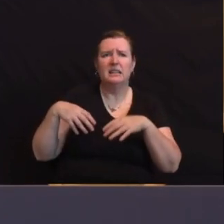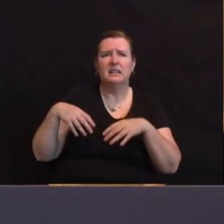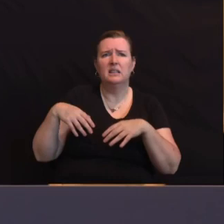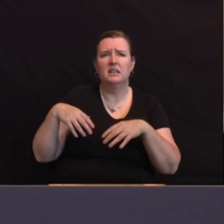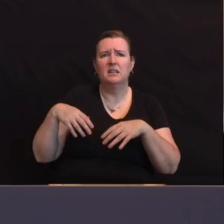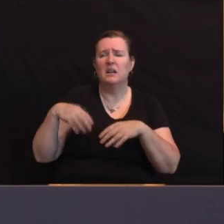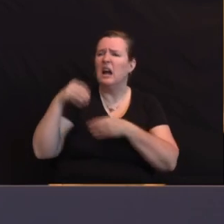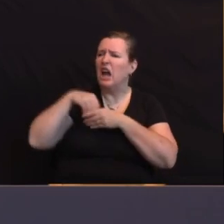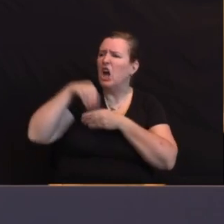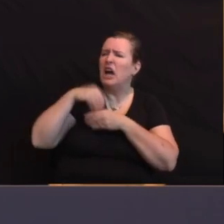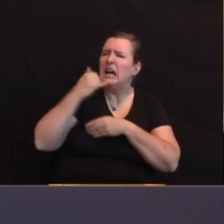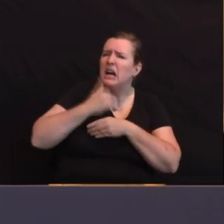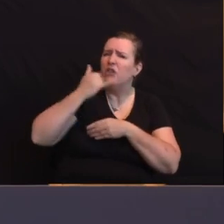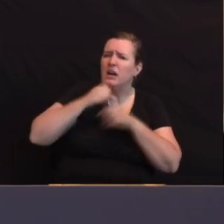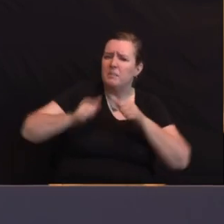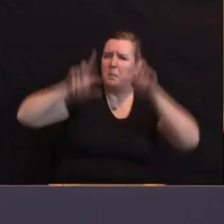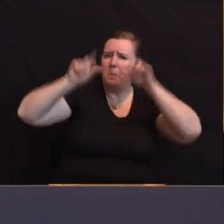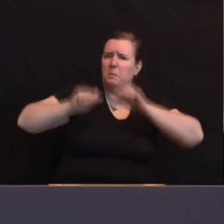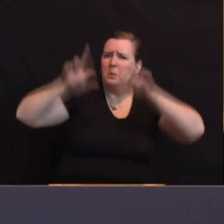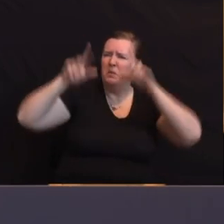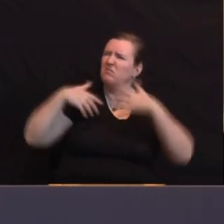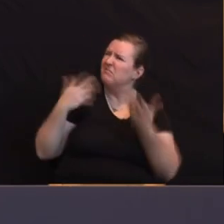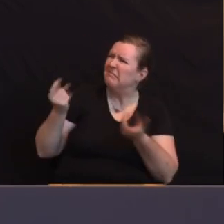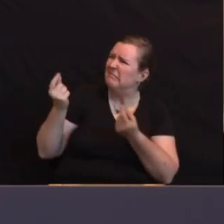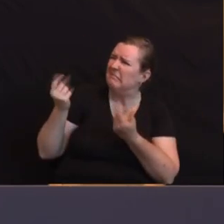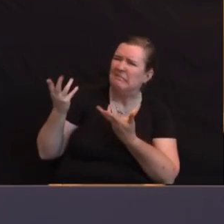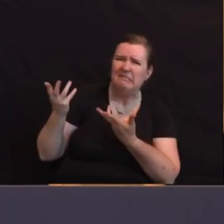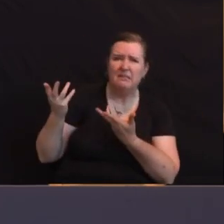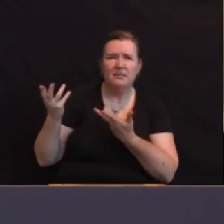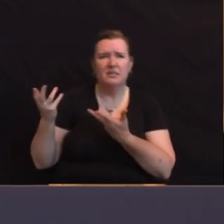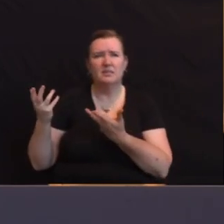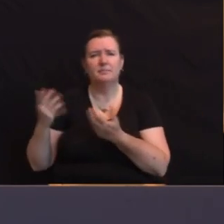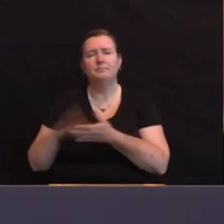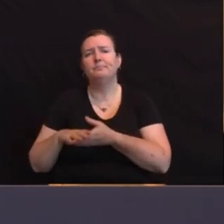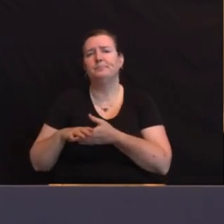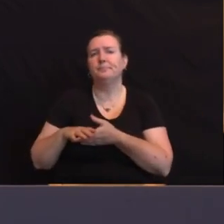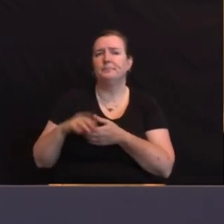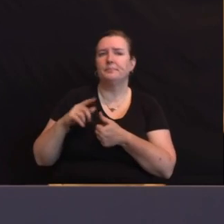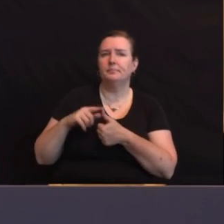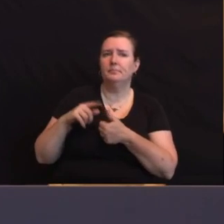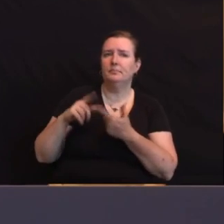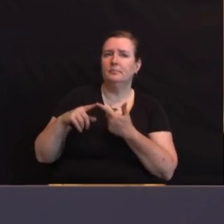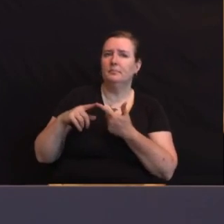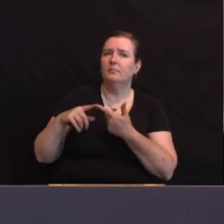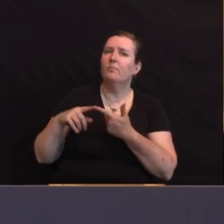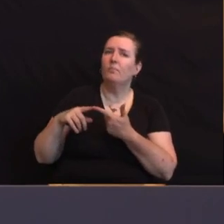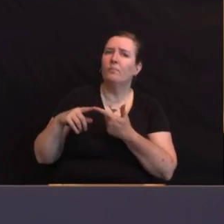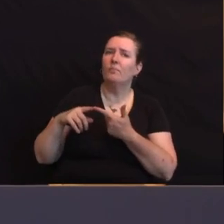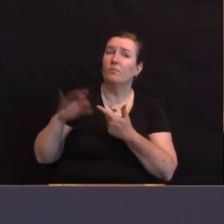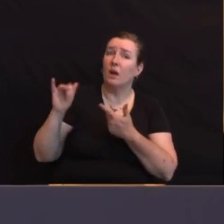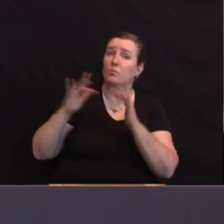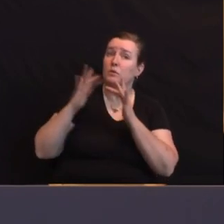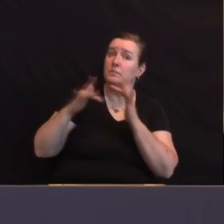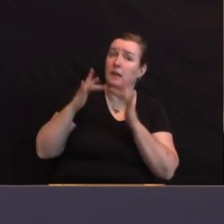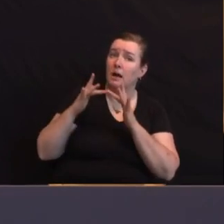fix it. And I guess more broadly, what are you doing to ensure that the site doesn't crash like happened in Florida earlier this